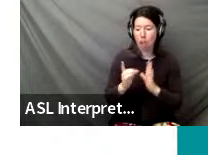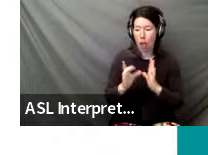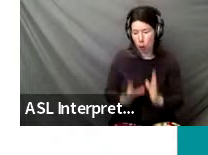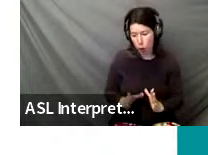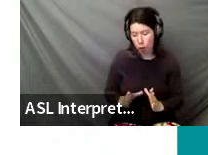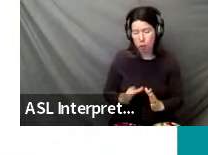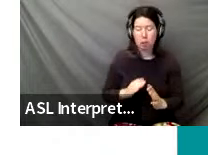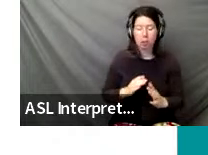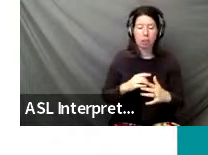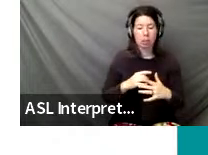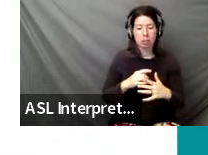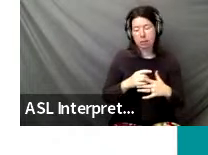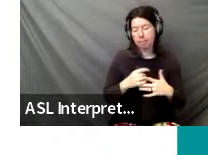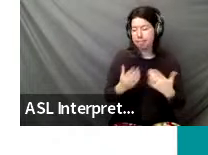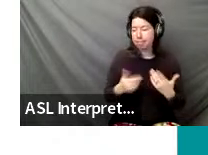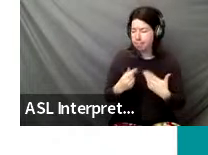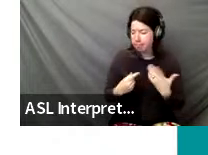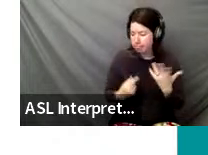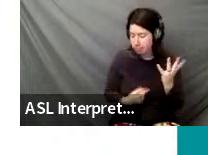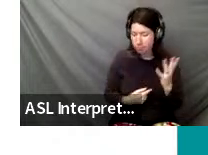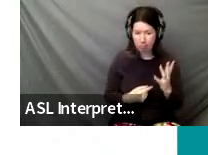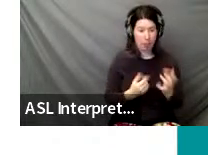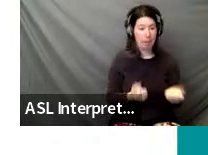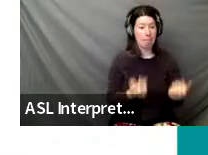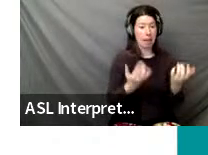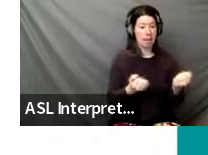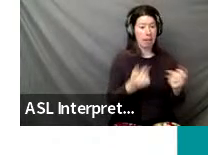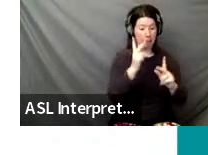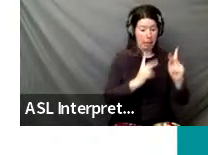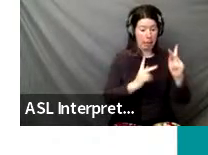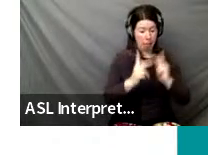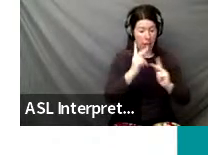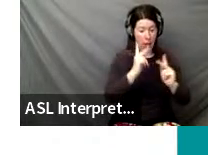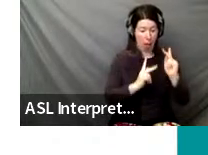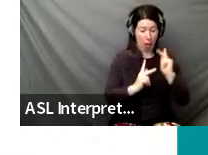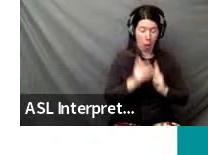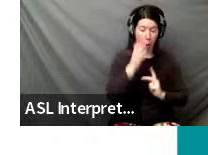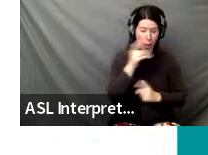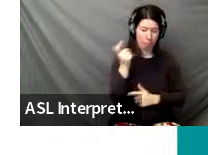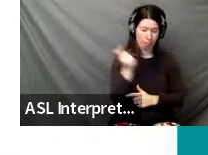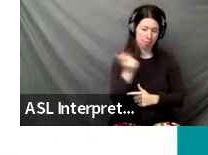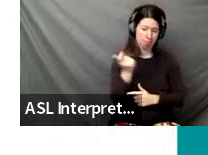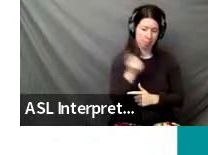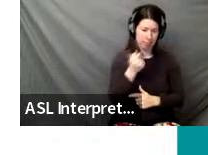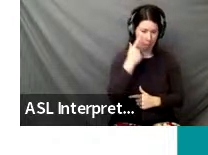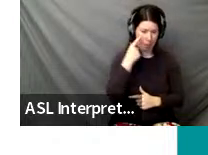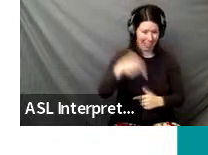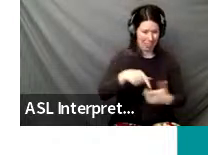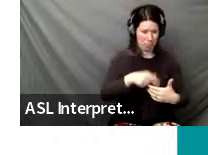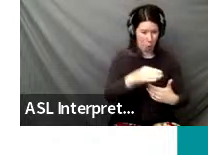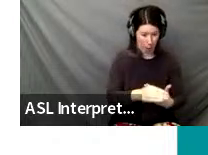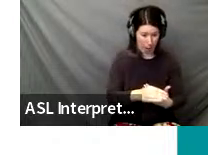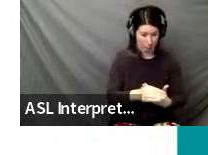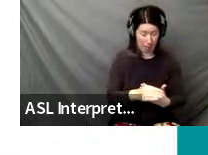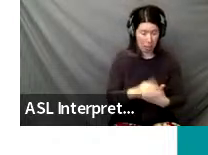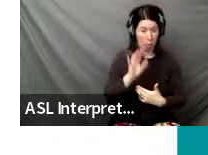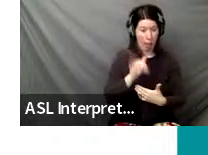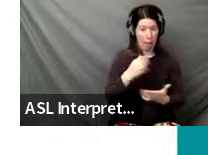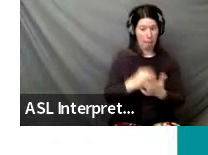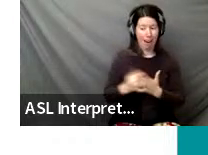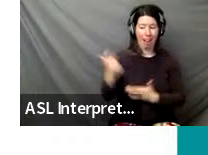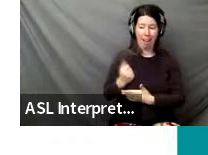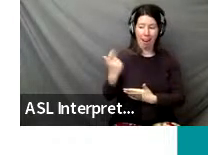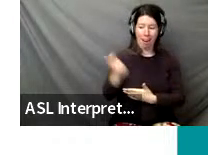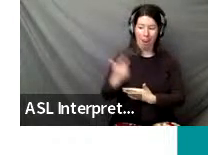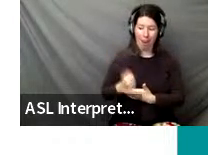it. And all of those people make a salary from the program and then spend it in the community. So you can see there's